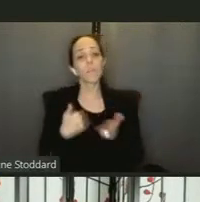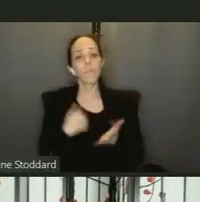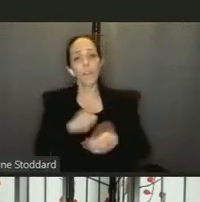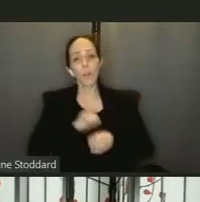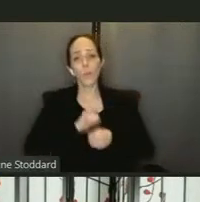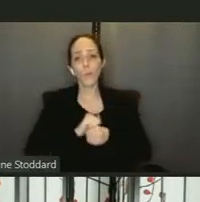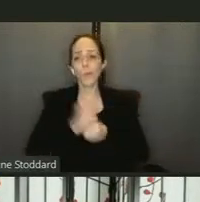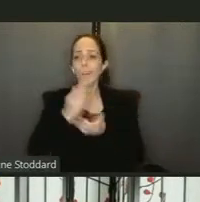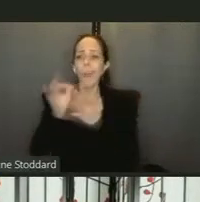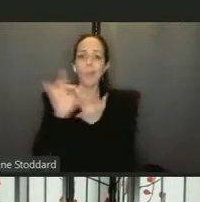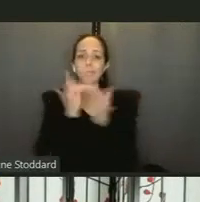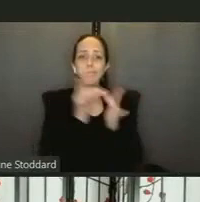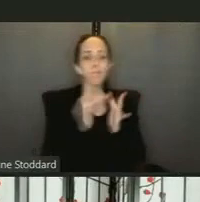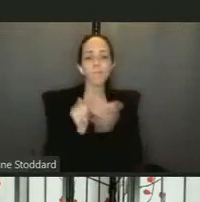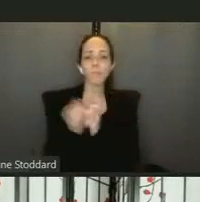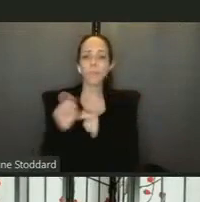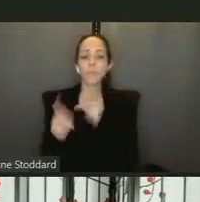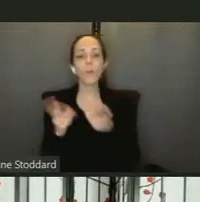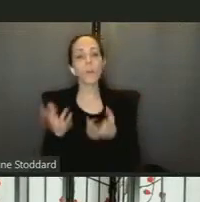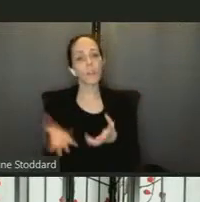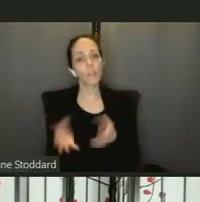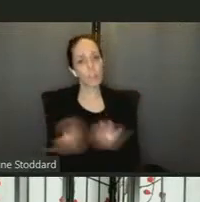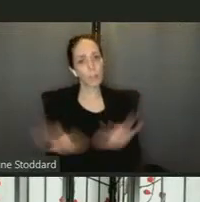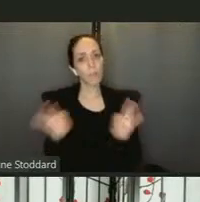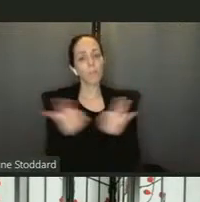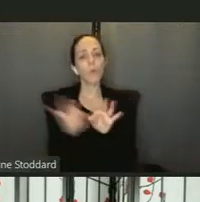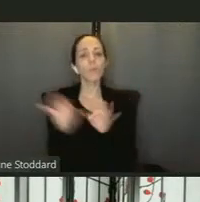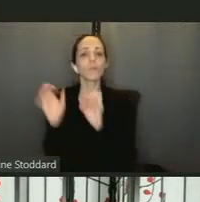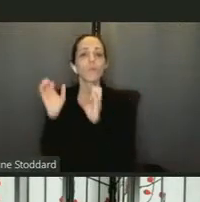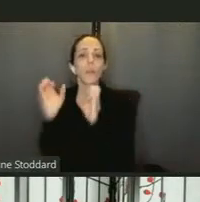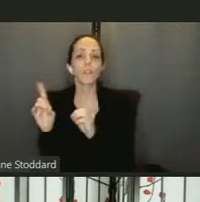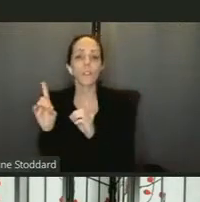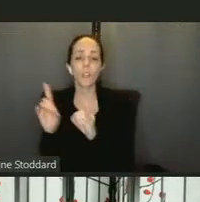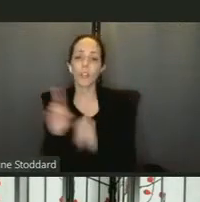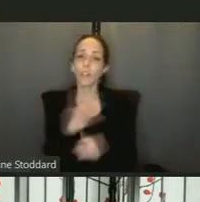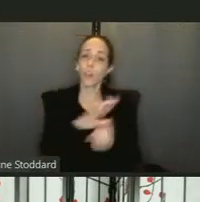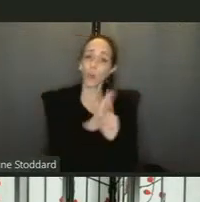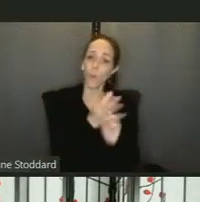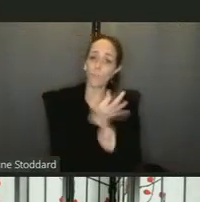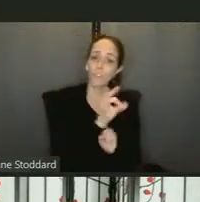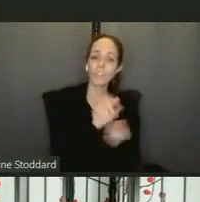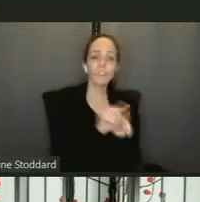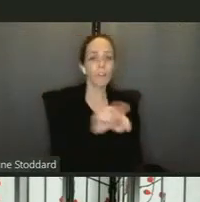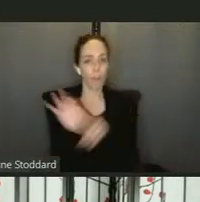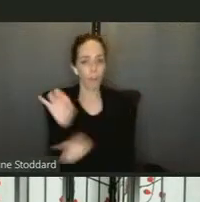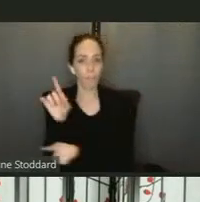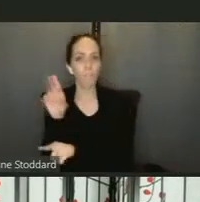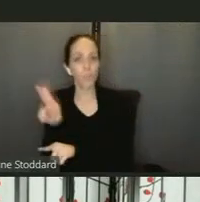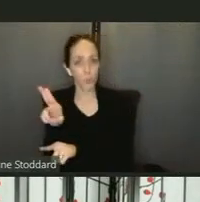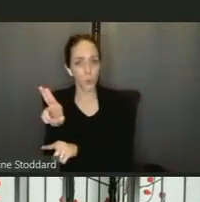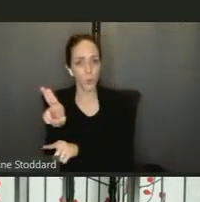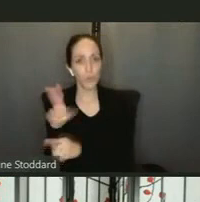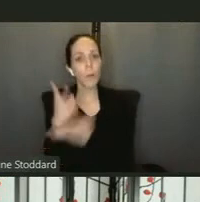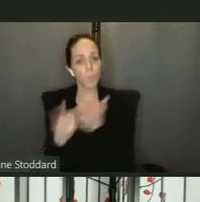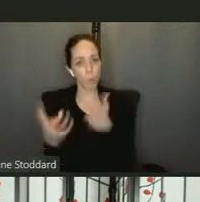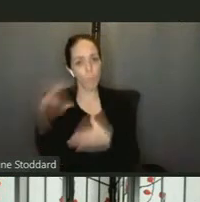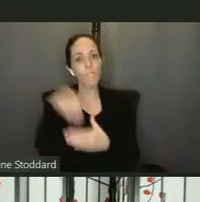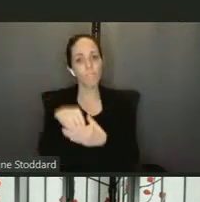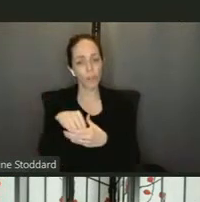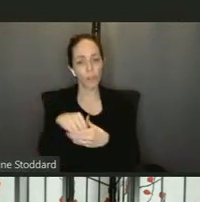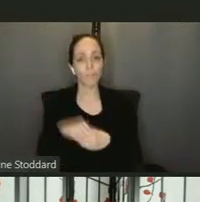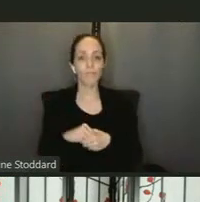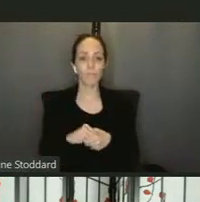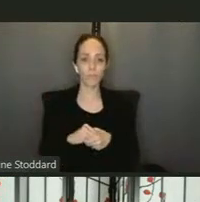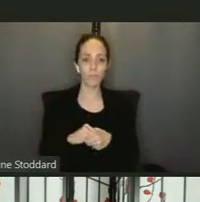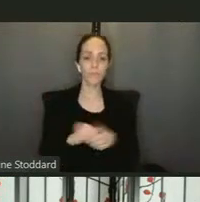critical that we incorporate both messaging about COVID-19 as well as flu in this flu campaign. Next slide, please.